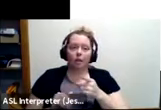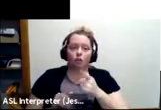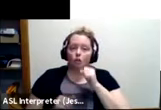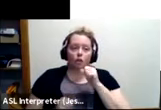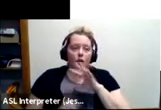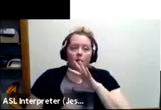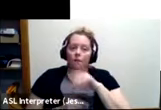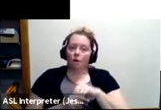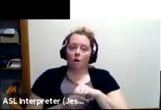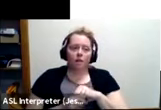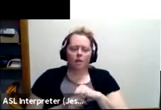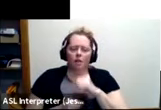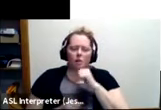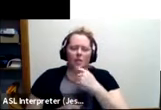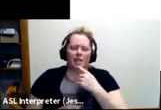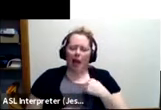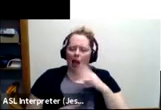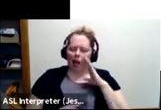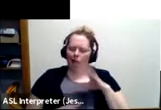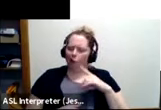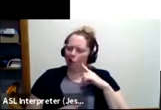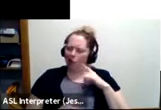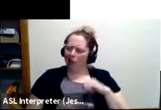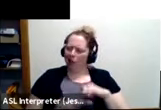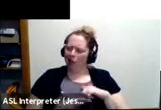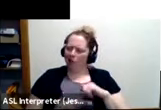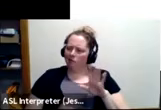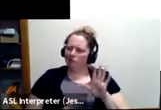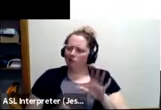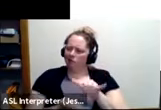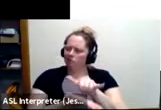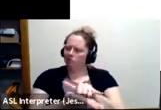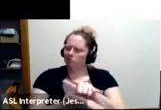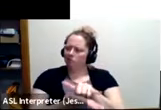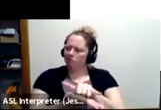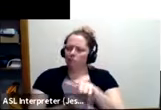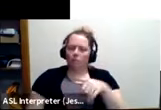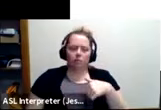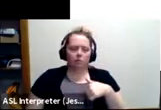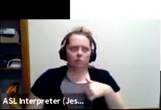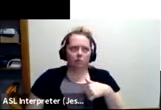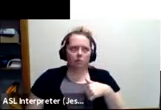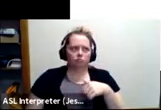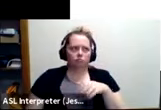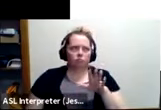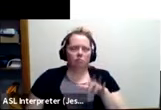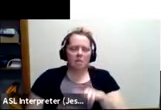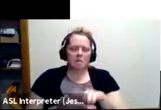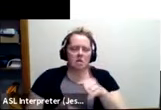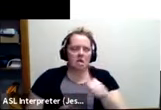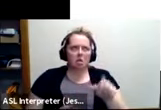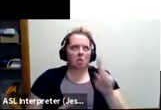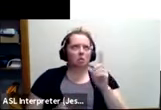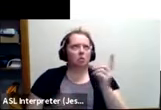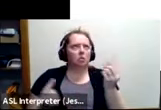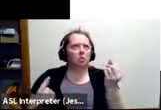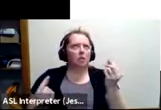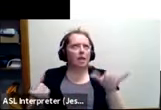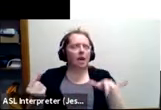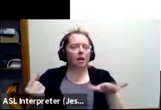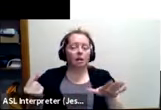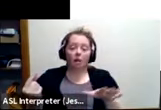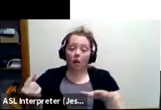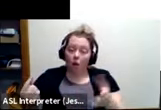something like, well, I've never heard that, I don't think that could be true, and not that anyone out there is doing that, say, you know, I've never thought